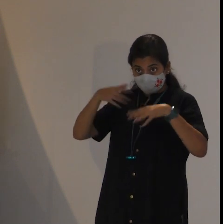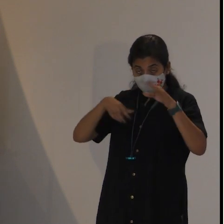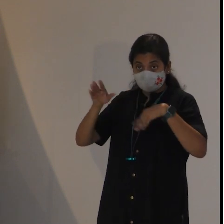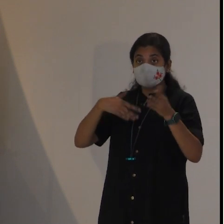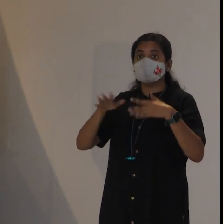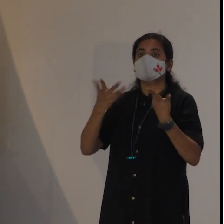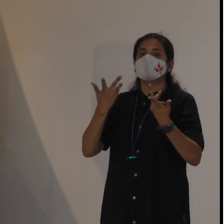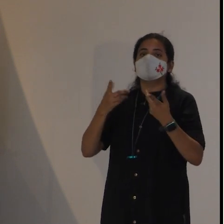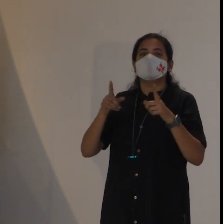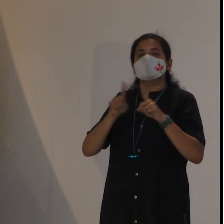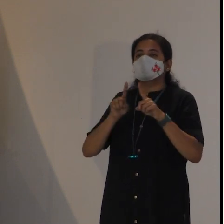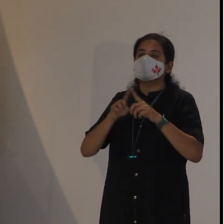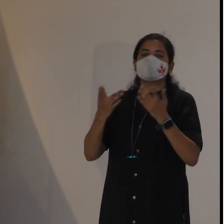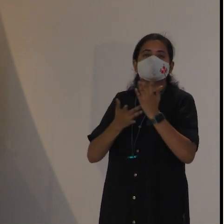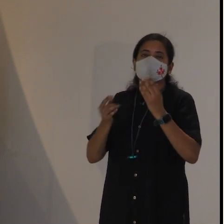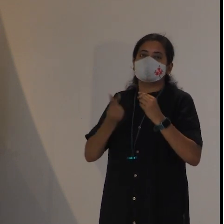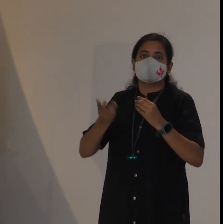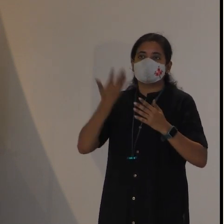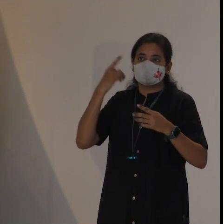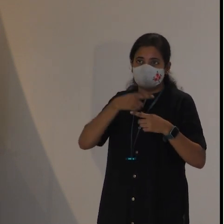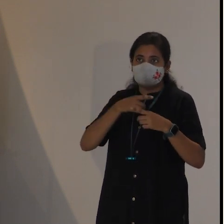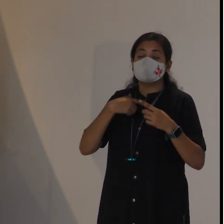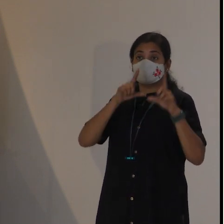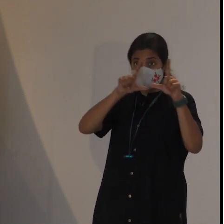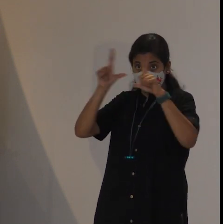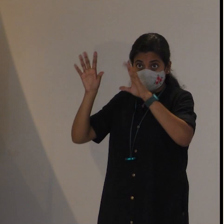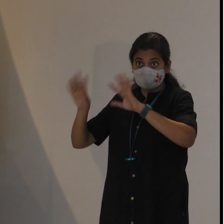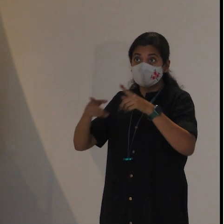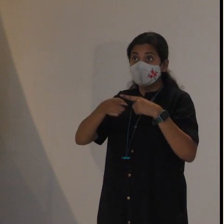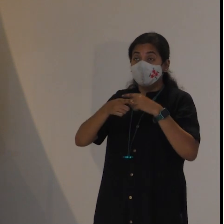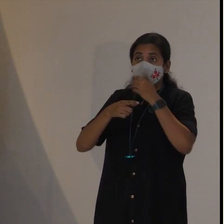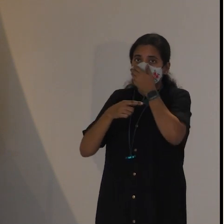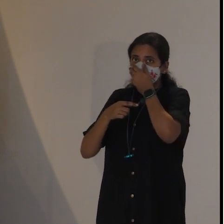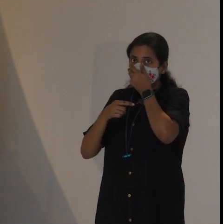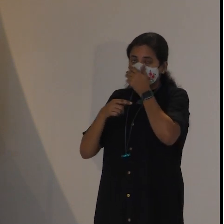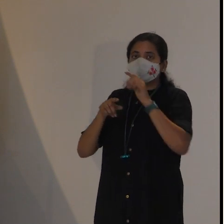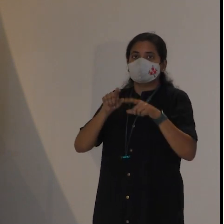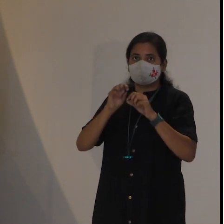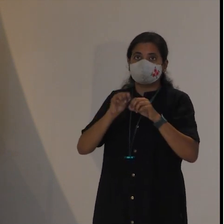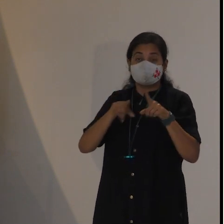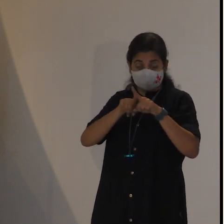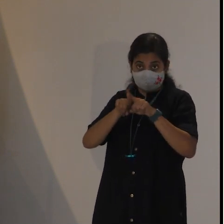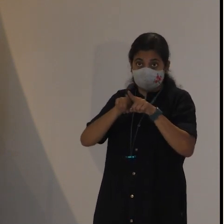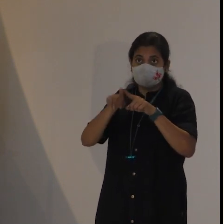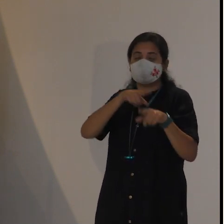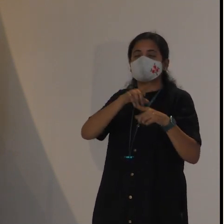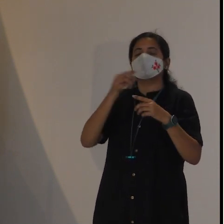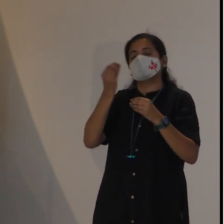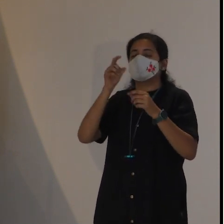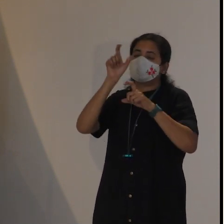washing the dishes. So we wanted to take the museum to all of these spaces where people live and do the things that they normally